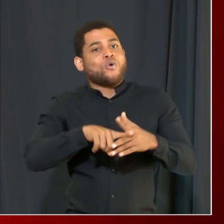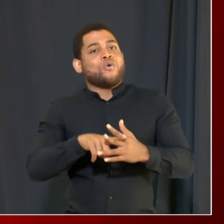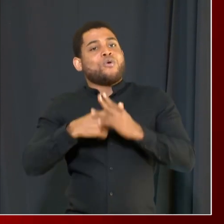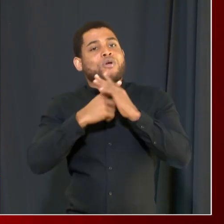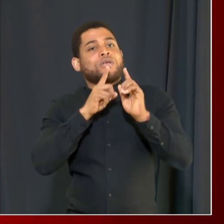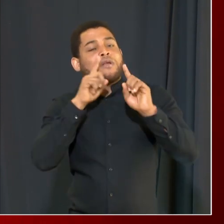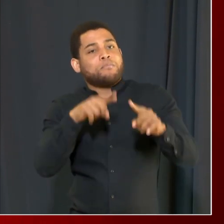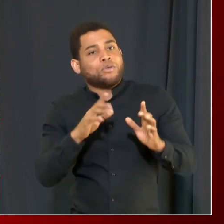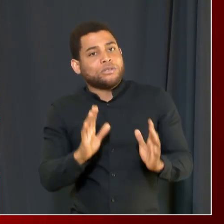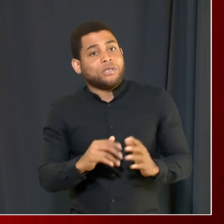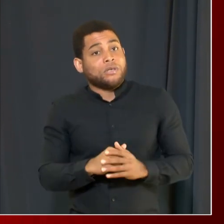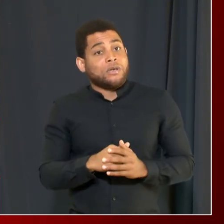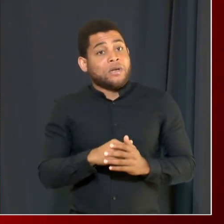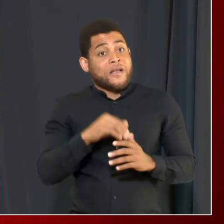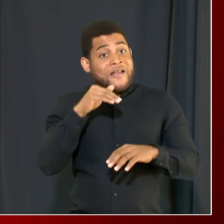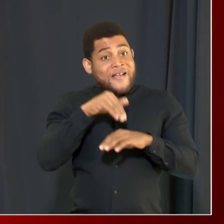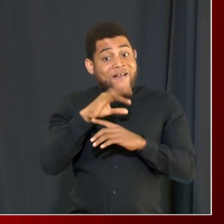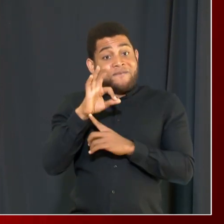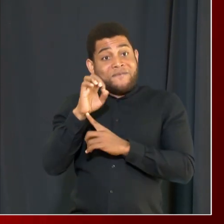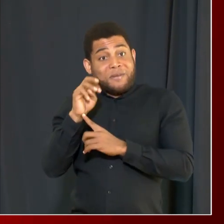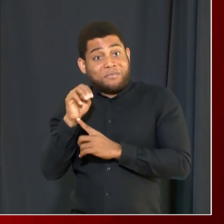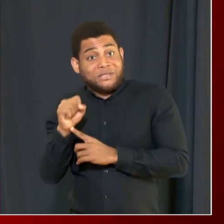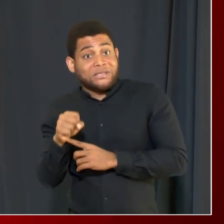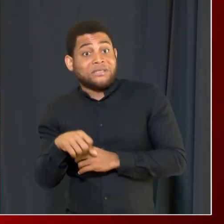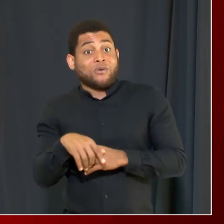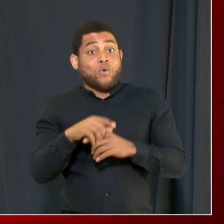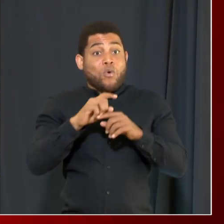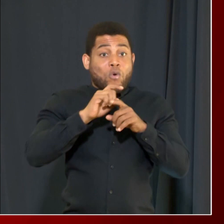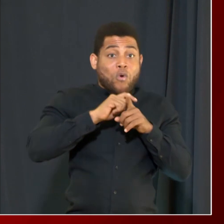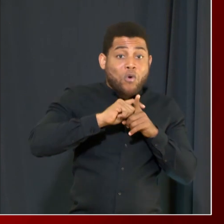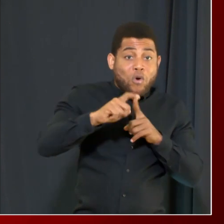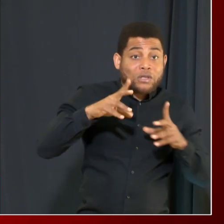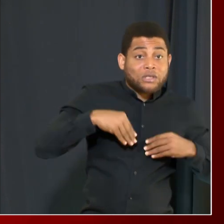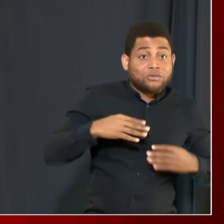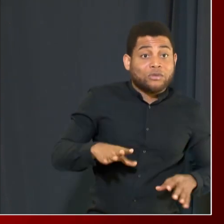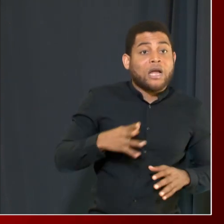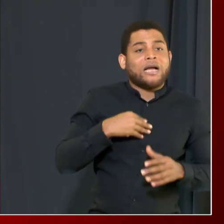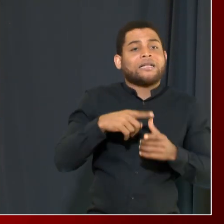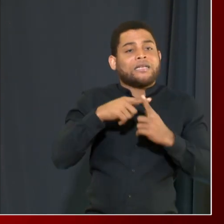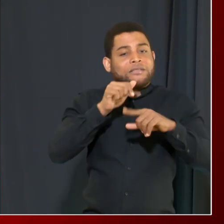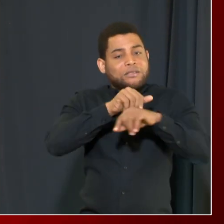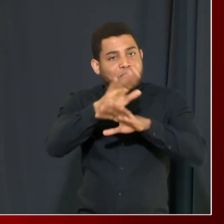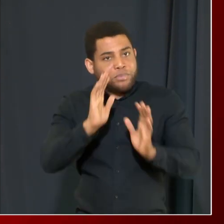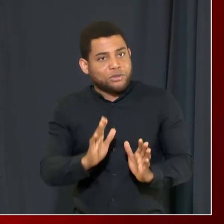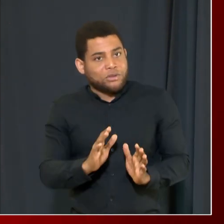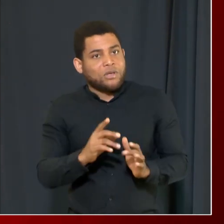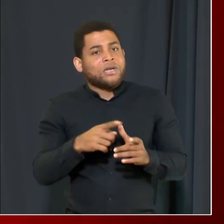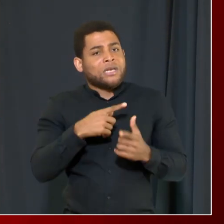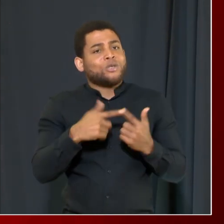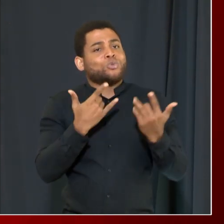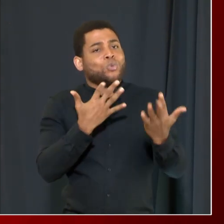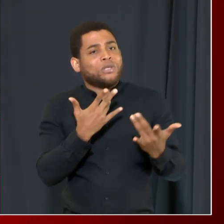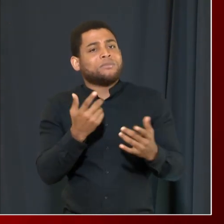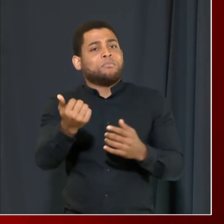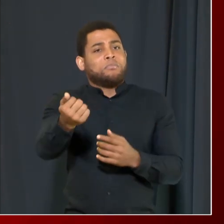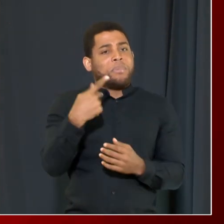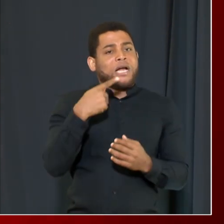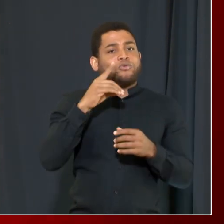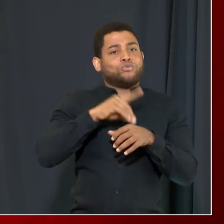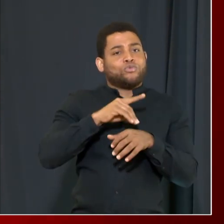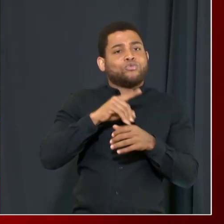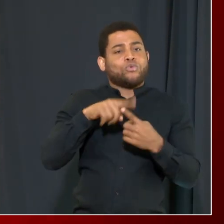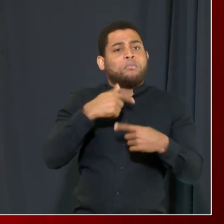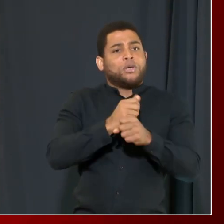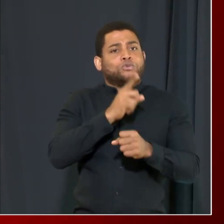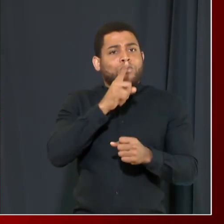to interview your call takers and dispatchers, and you usually have to be able to wait until they return to duty to be able to have